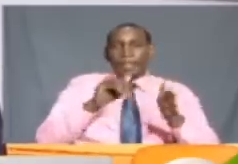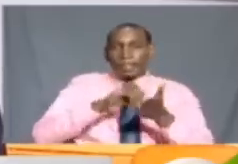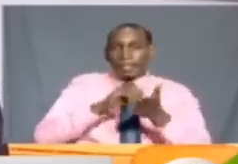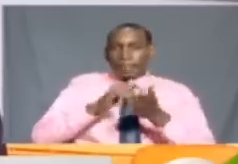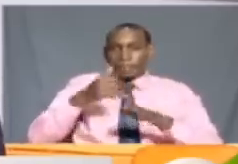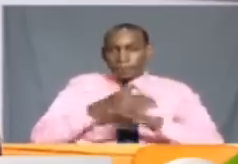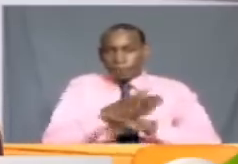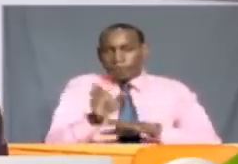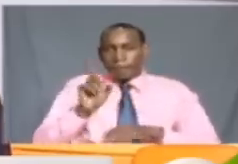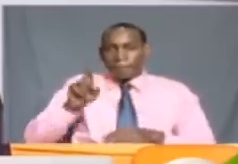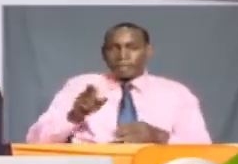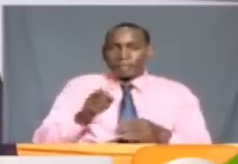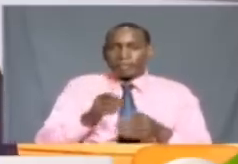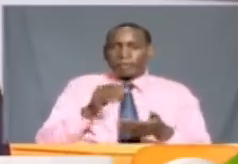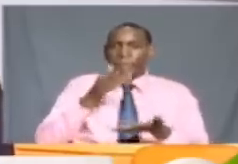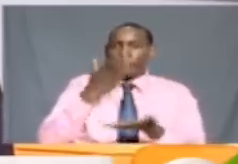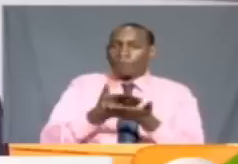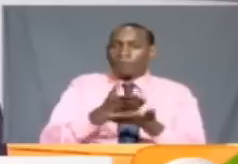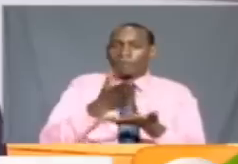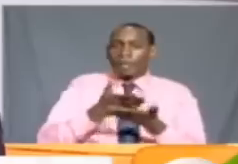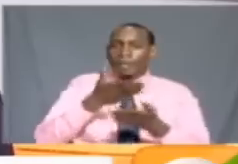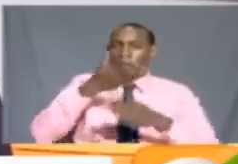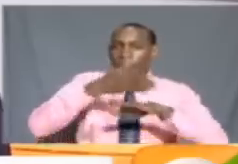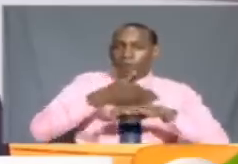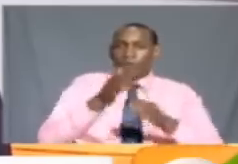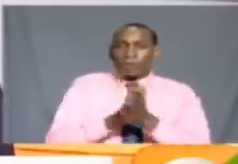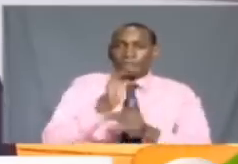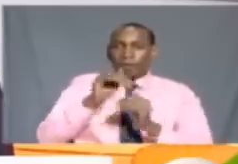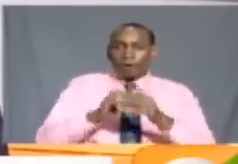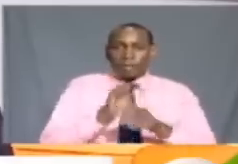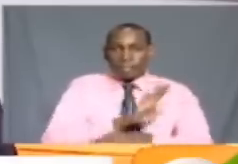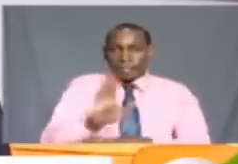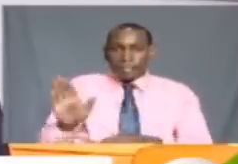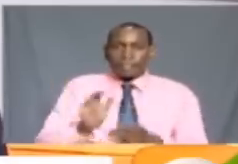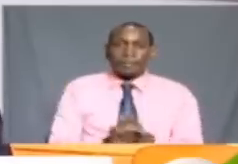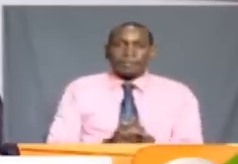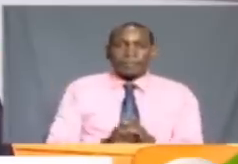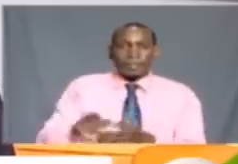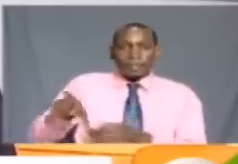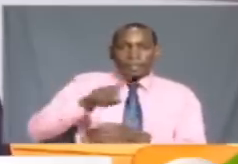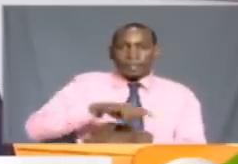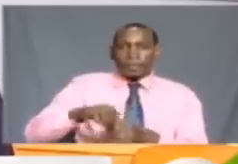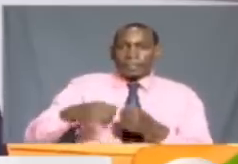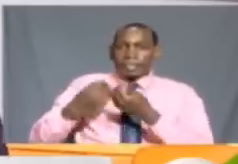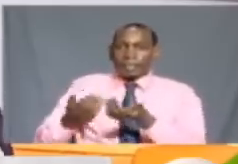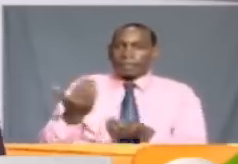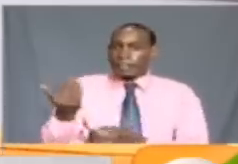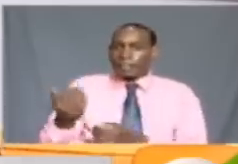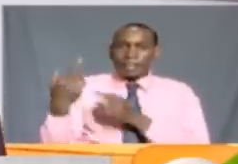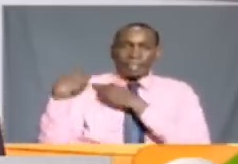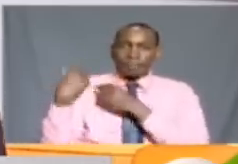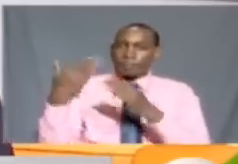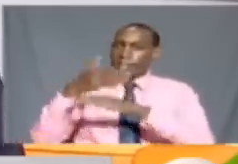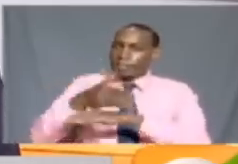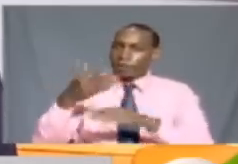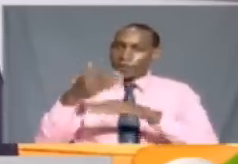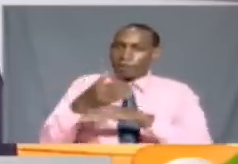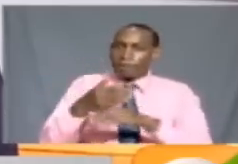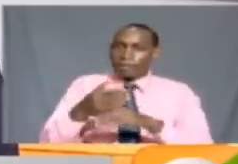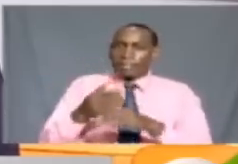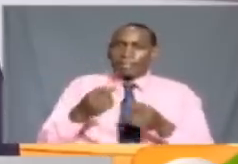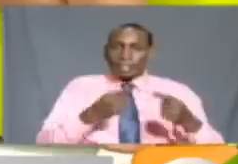fraudulent, we have to prove false, we have to prove deception, all these things. So we are burdening the child with having to prove all these things in